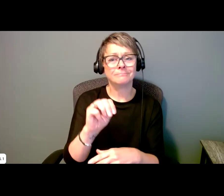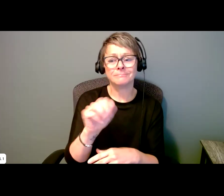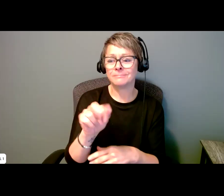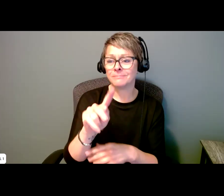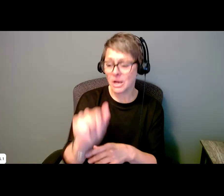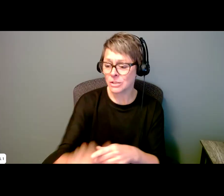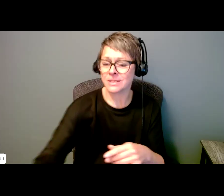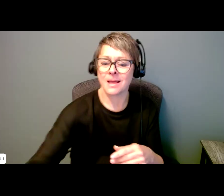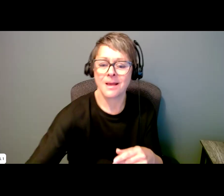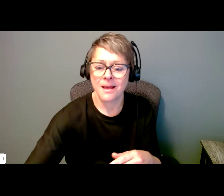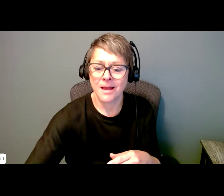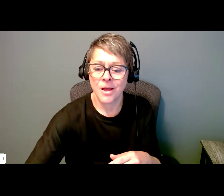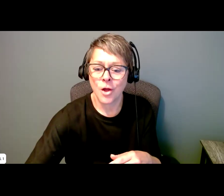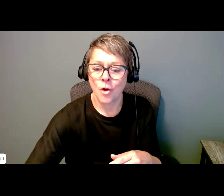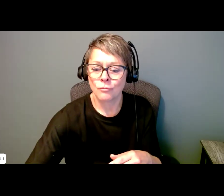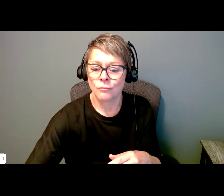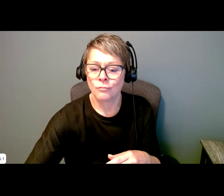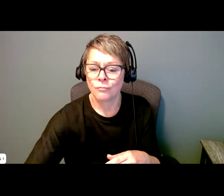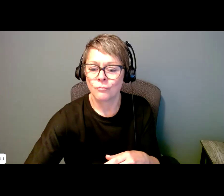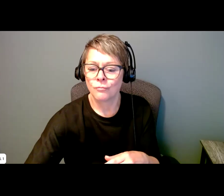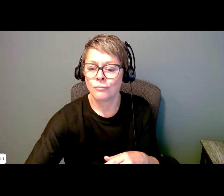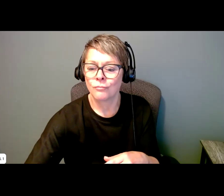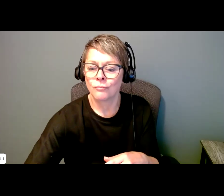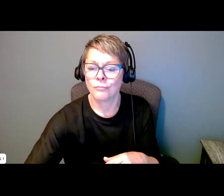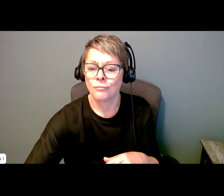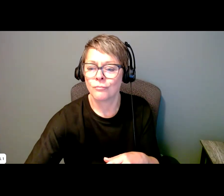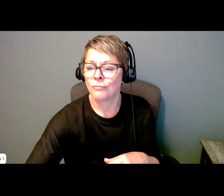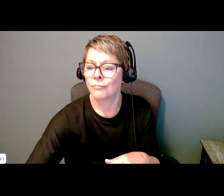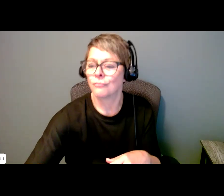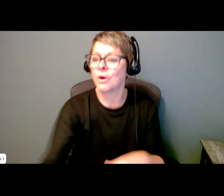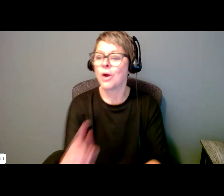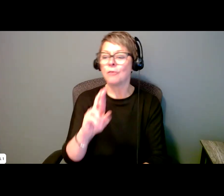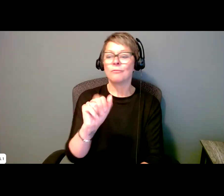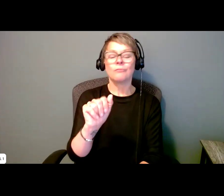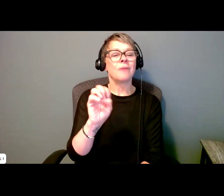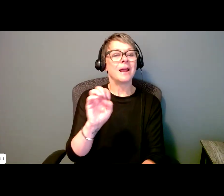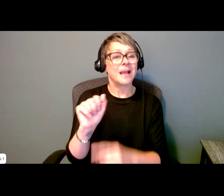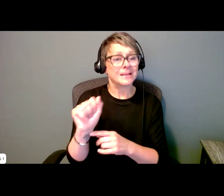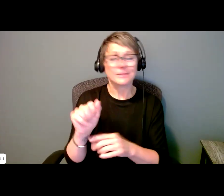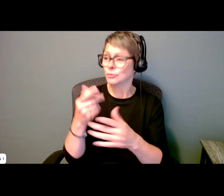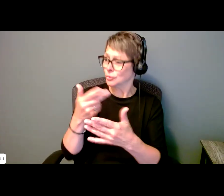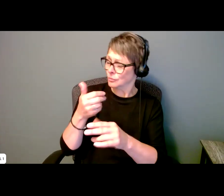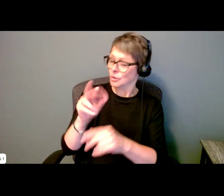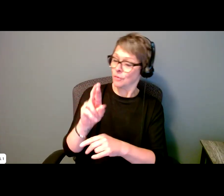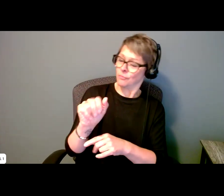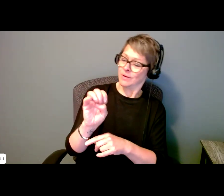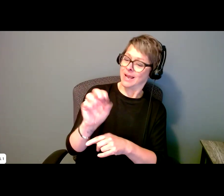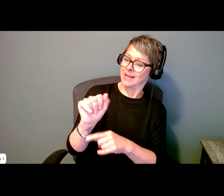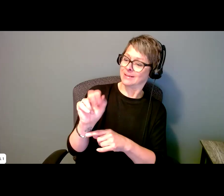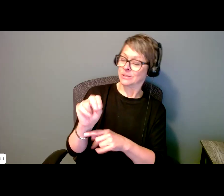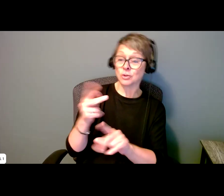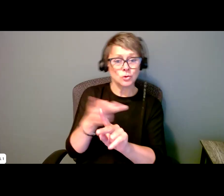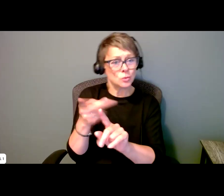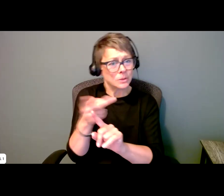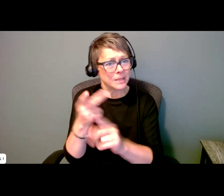have transformed Elder Abuse Prevention Ontario into more than a provincial organization. They have made it